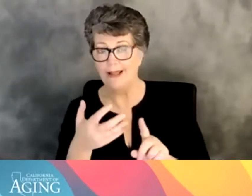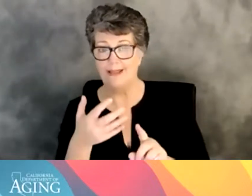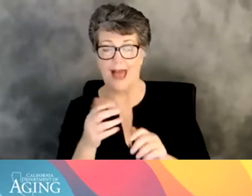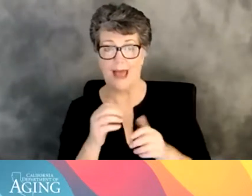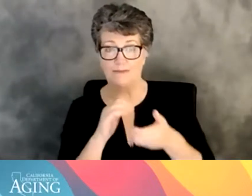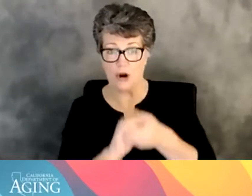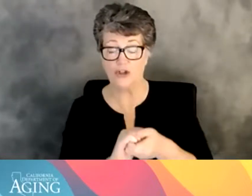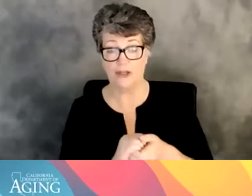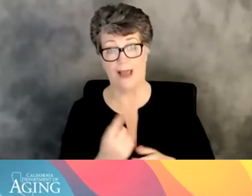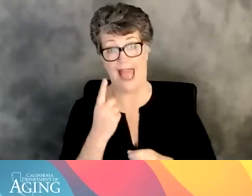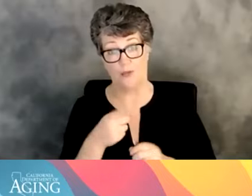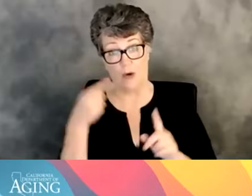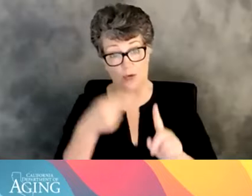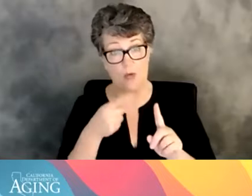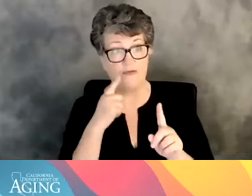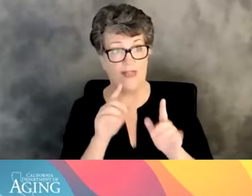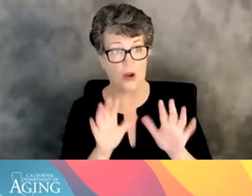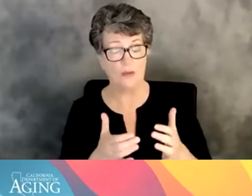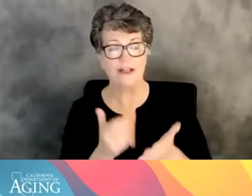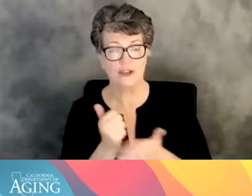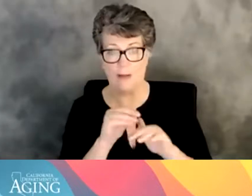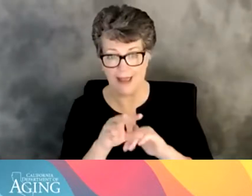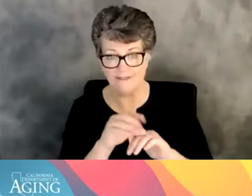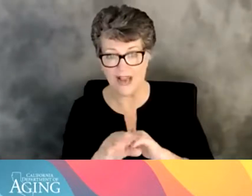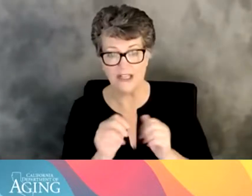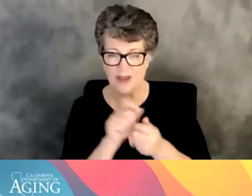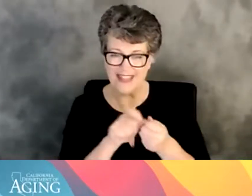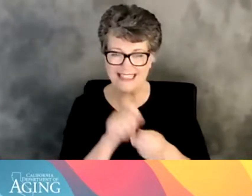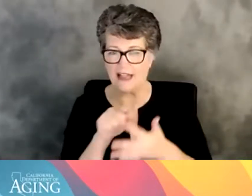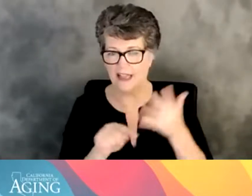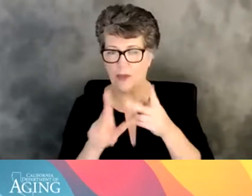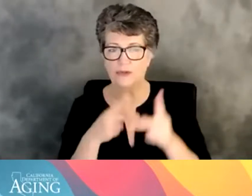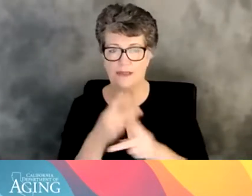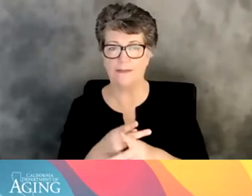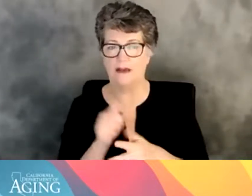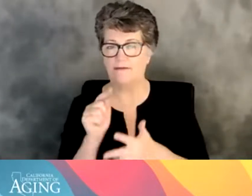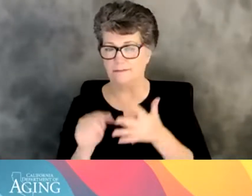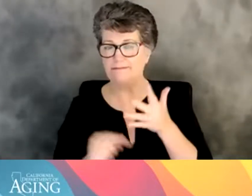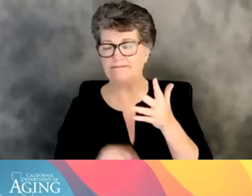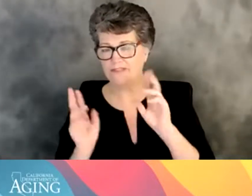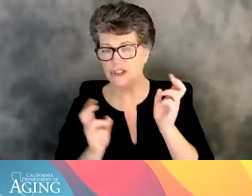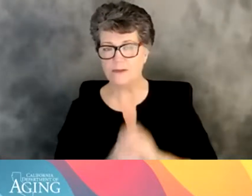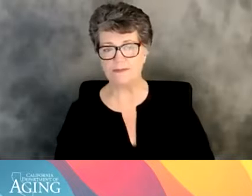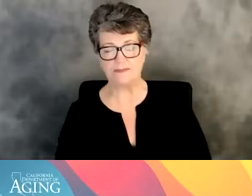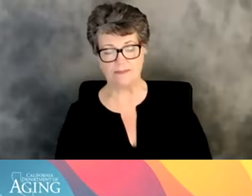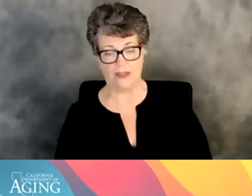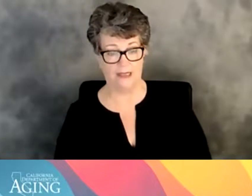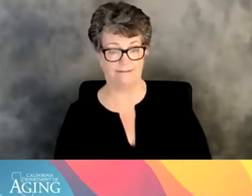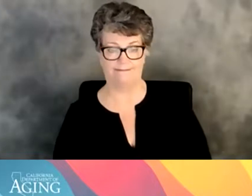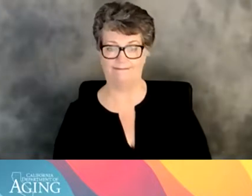of the charges for that group would be to help advise on exactly those types of issues. I am